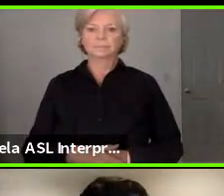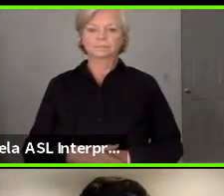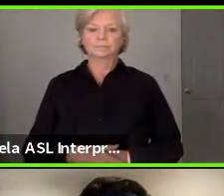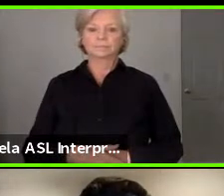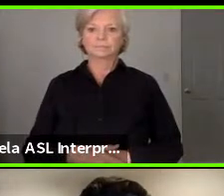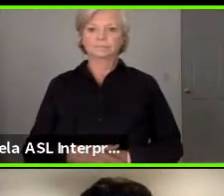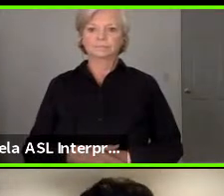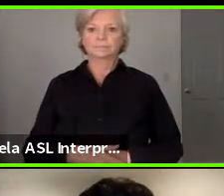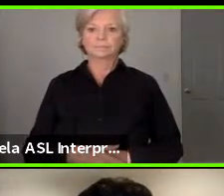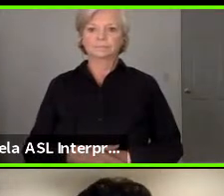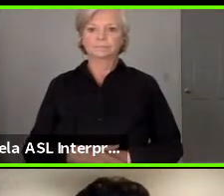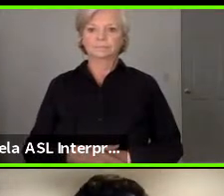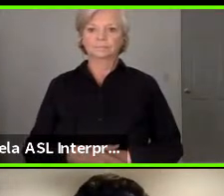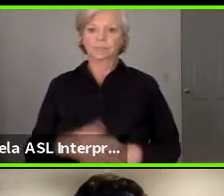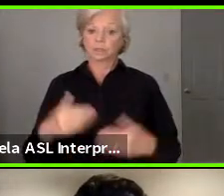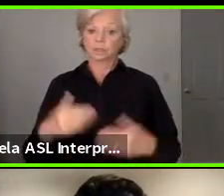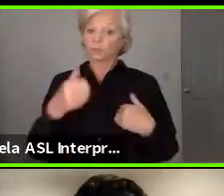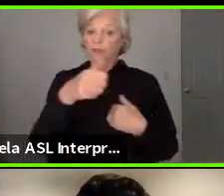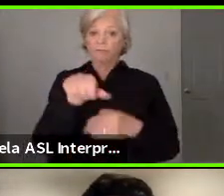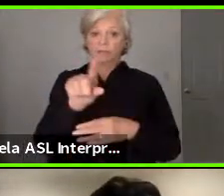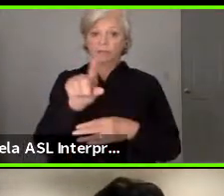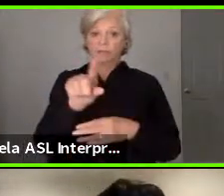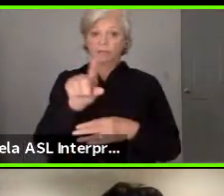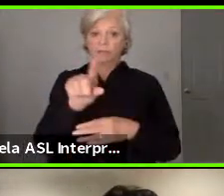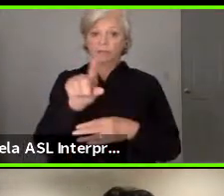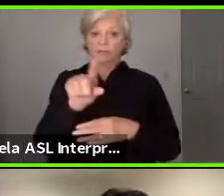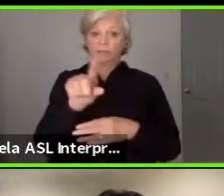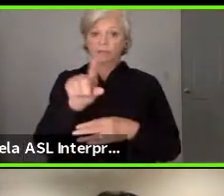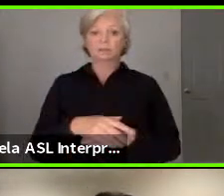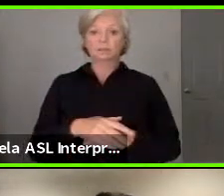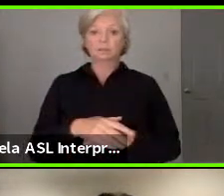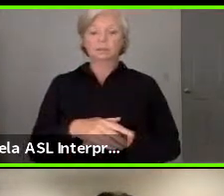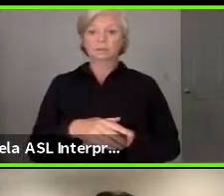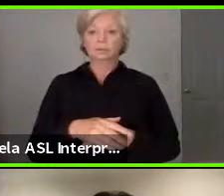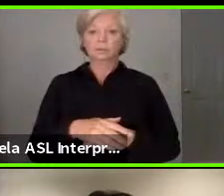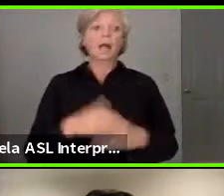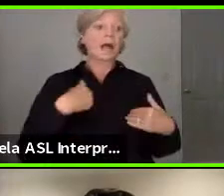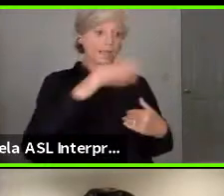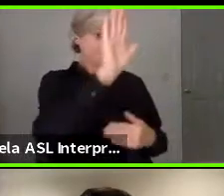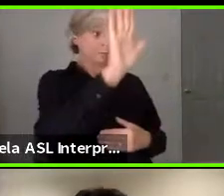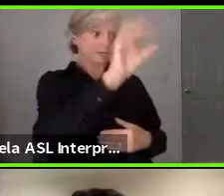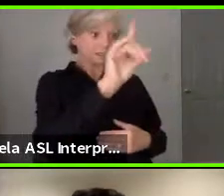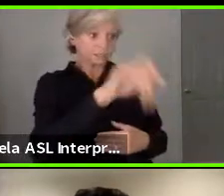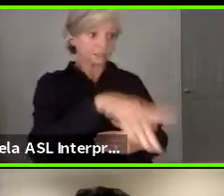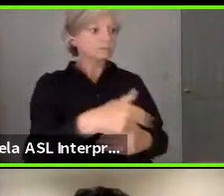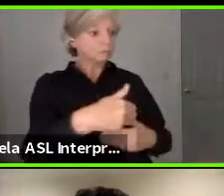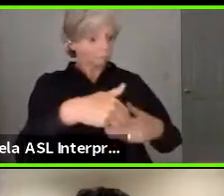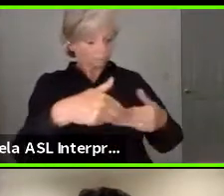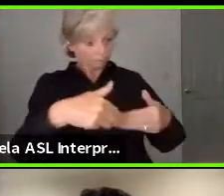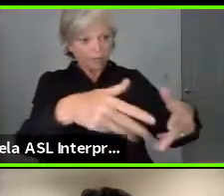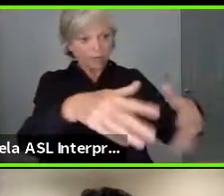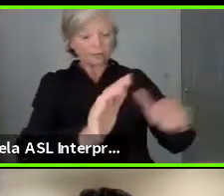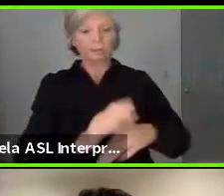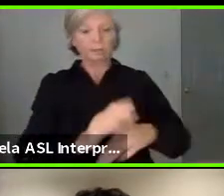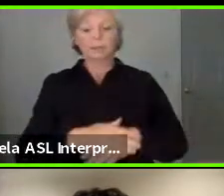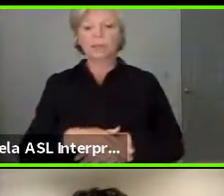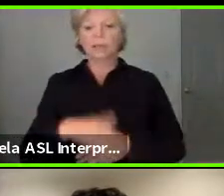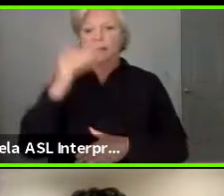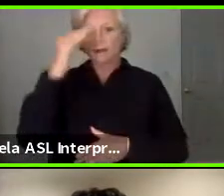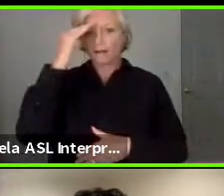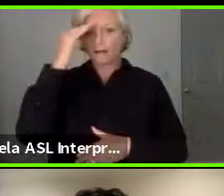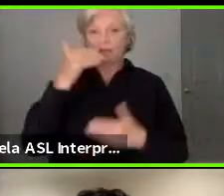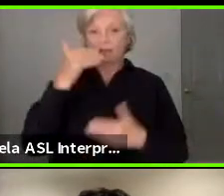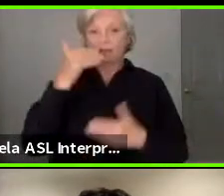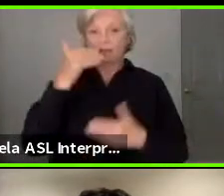Do we have any questions? I believe Wendy has. I have a question. Yeah, Wendy, go ahead. Yeah. Hi, thank you.